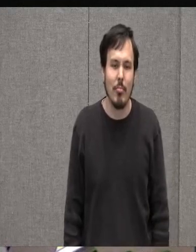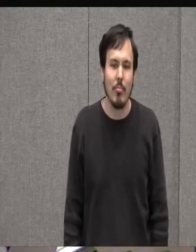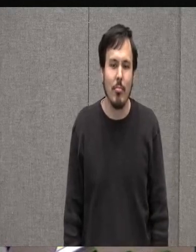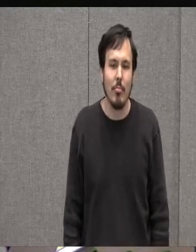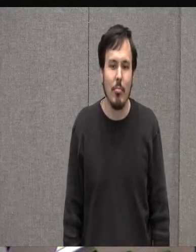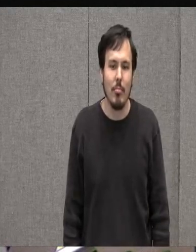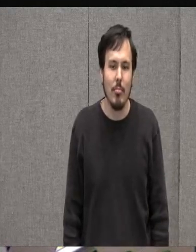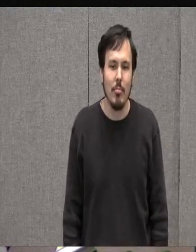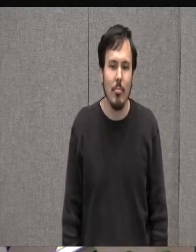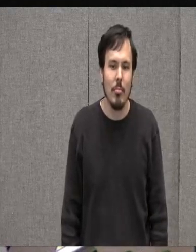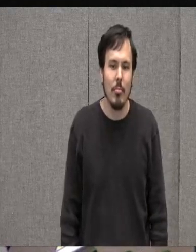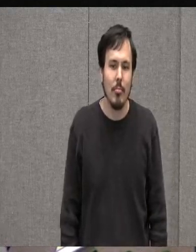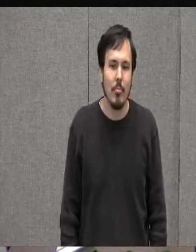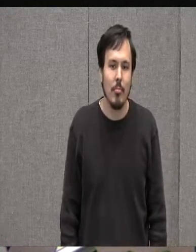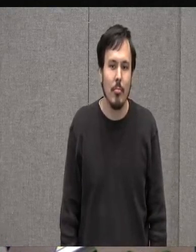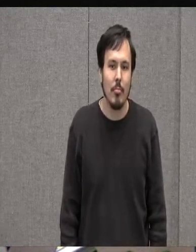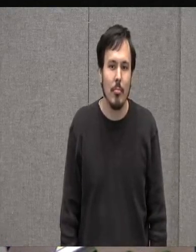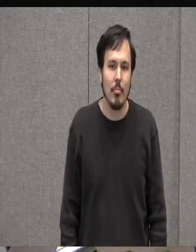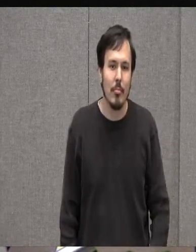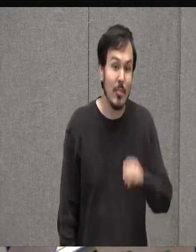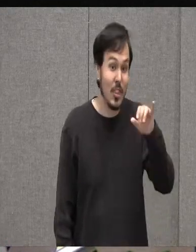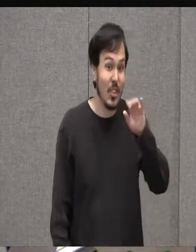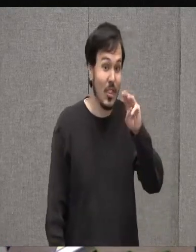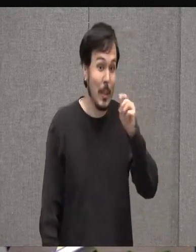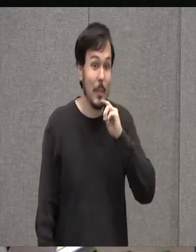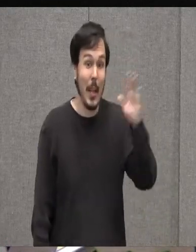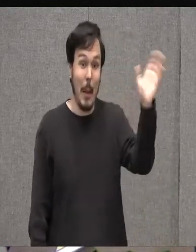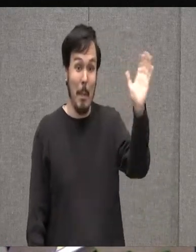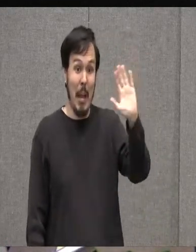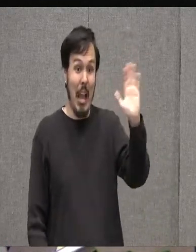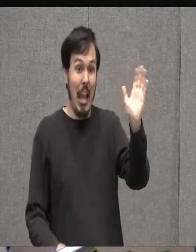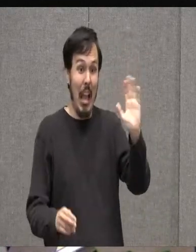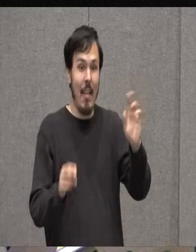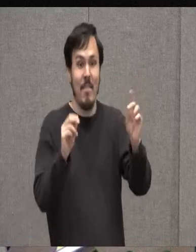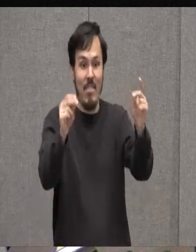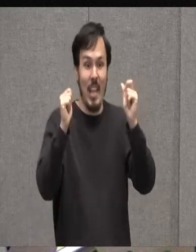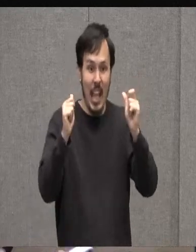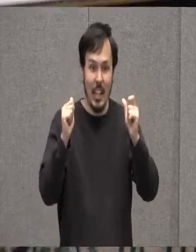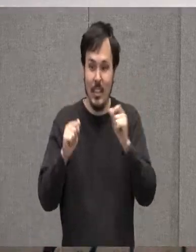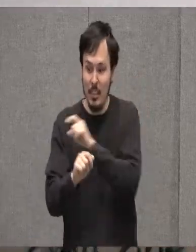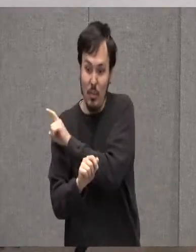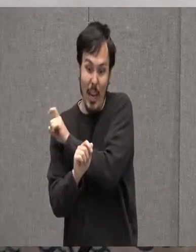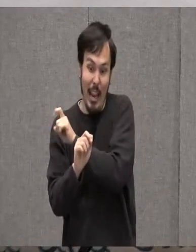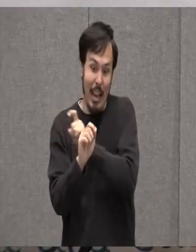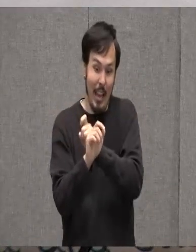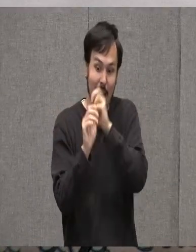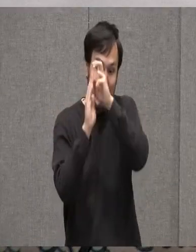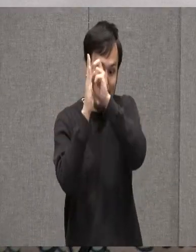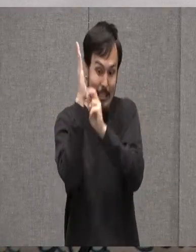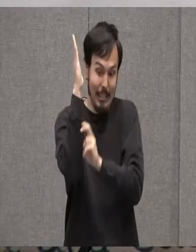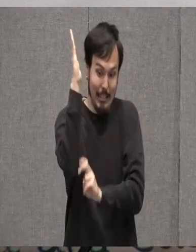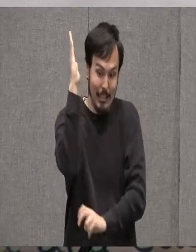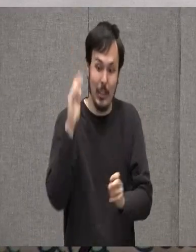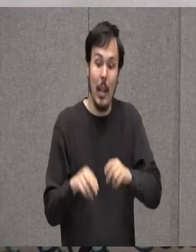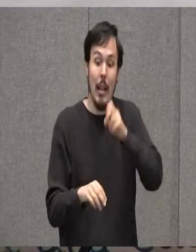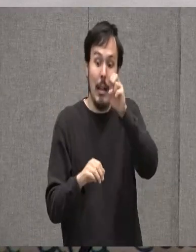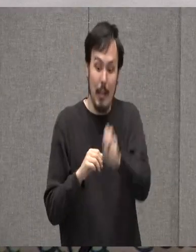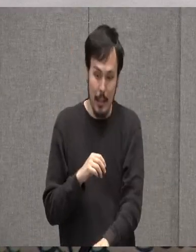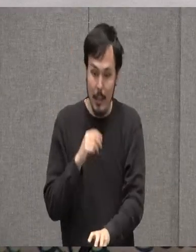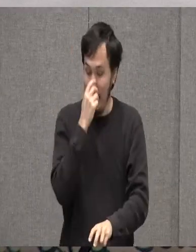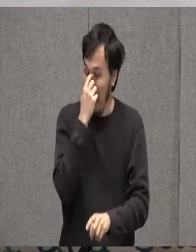The giant loved his wig. "I look about 100 years younger," he said. The giant put on all his best clothes and danced around